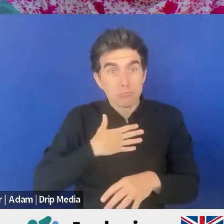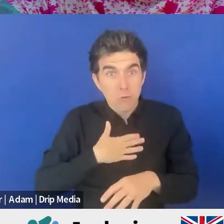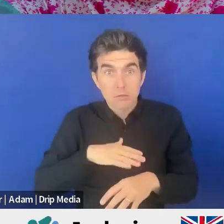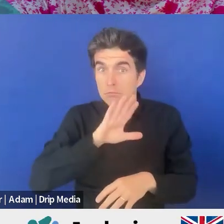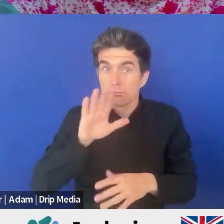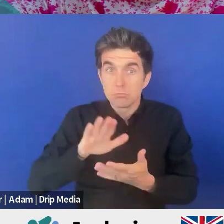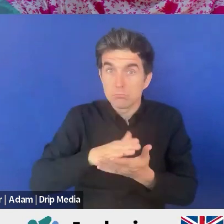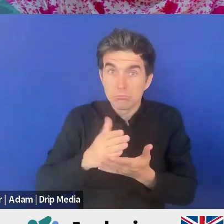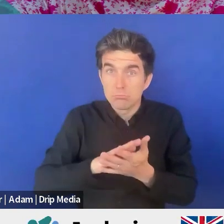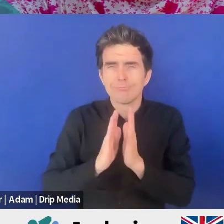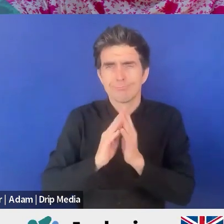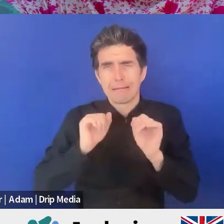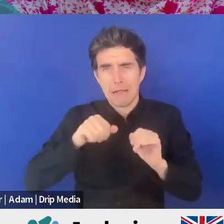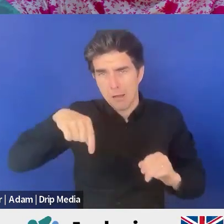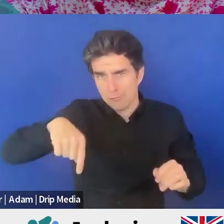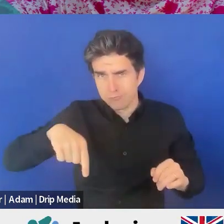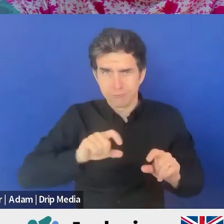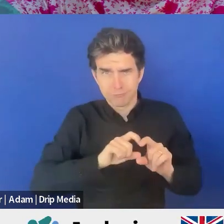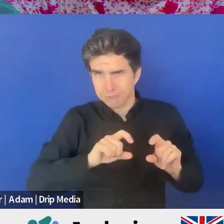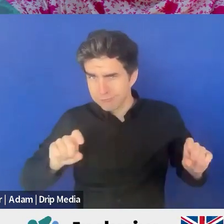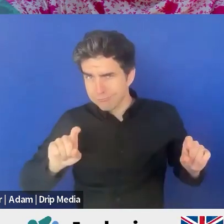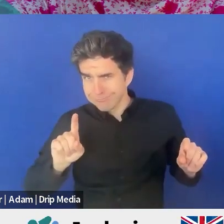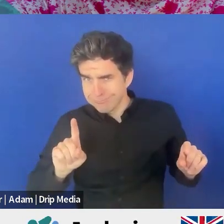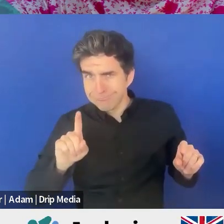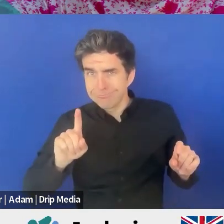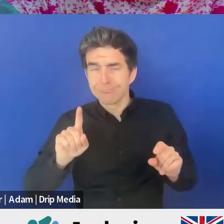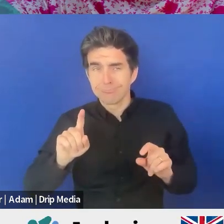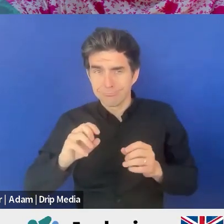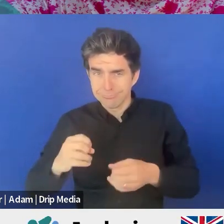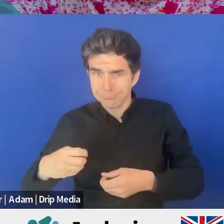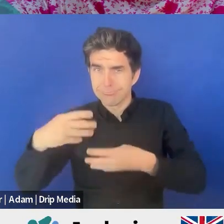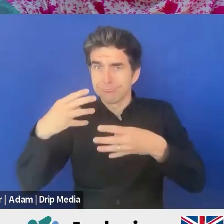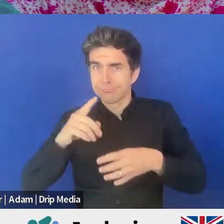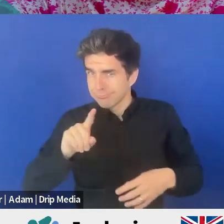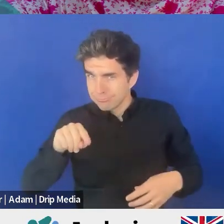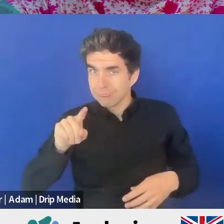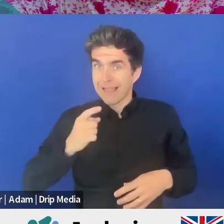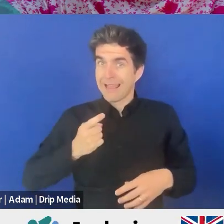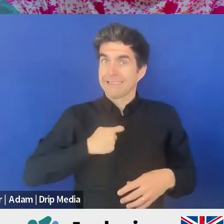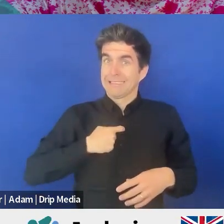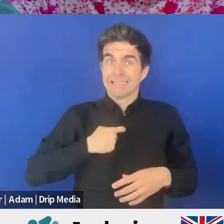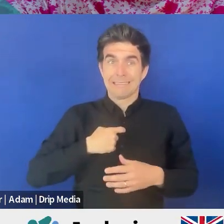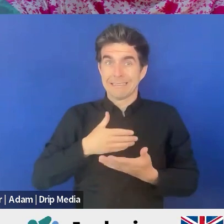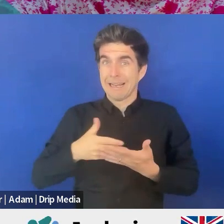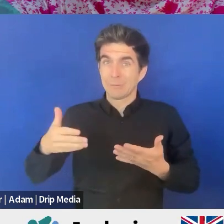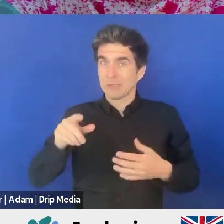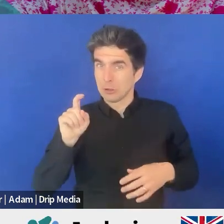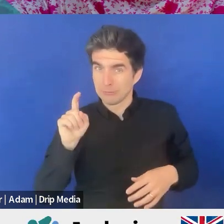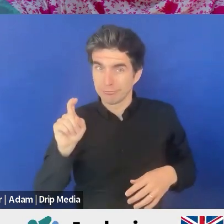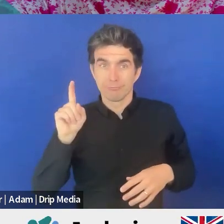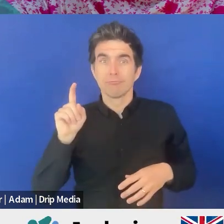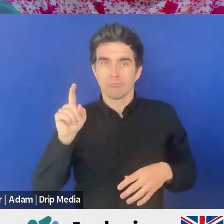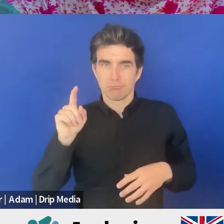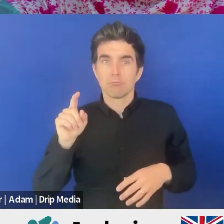If you would like to hear the interpreted language only, then click mute original audio. You can also look at